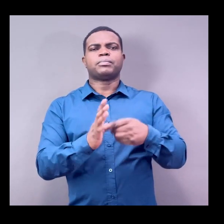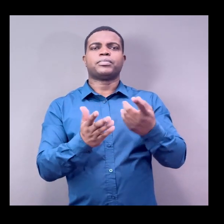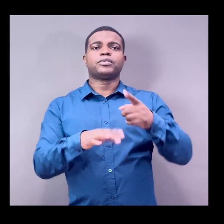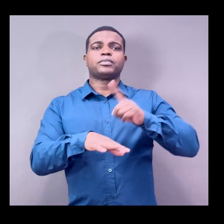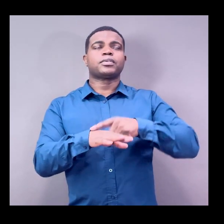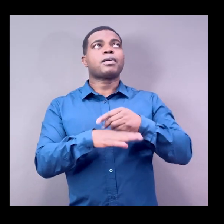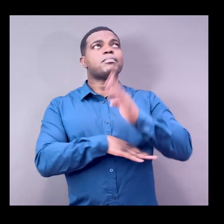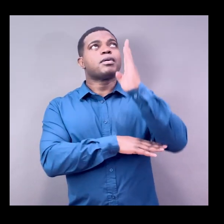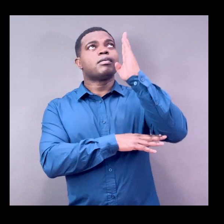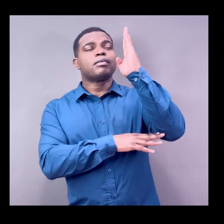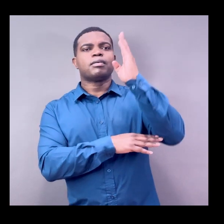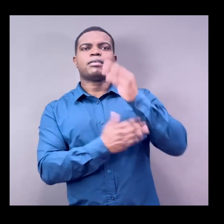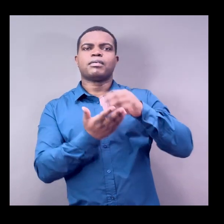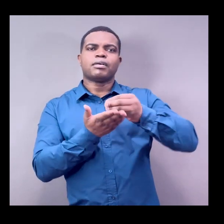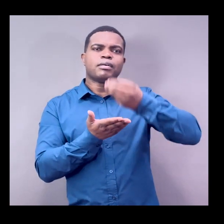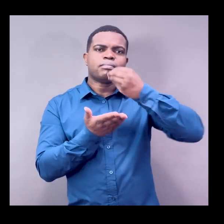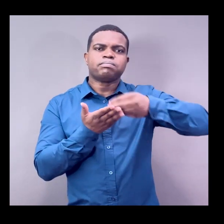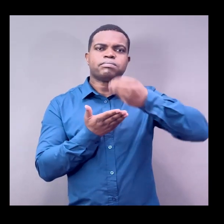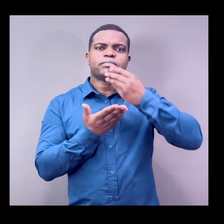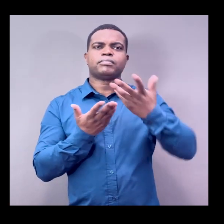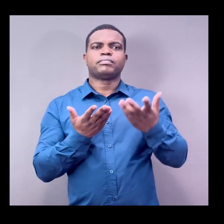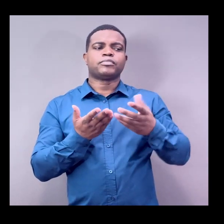and refreshments. If